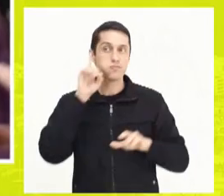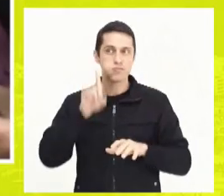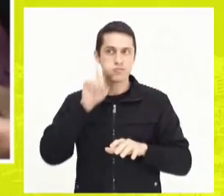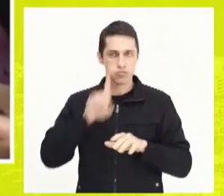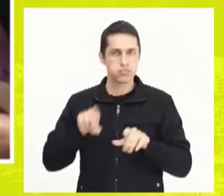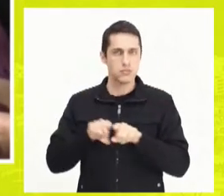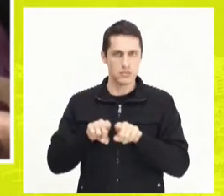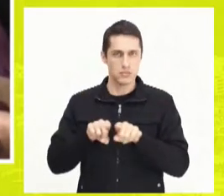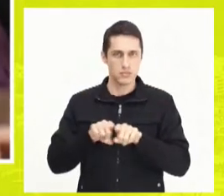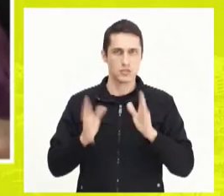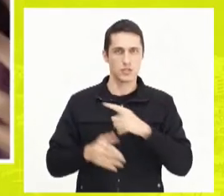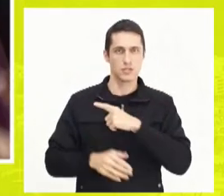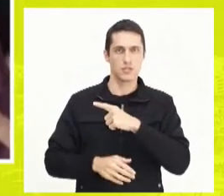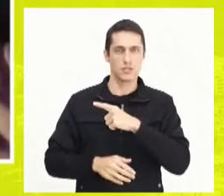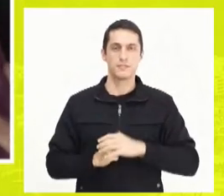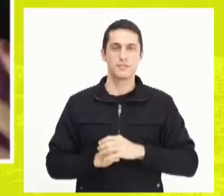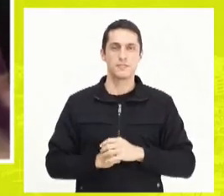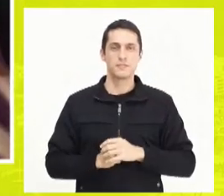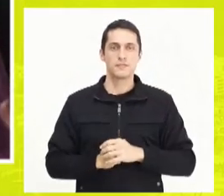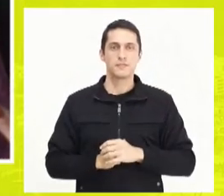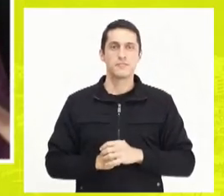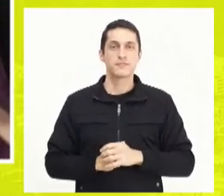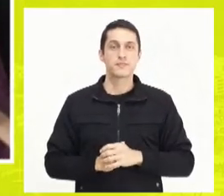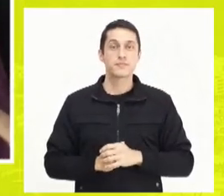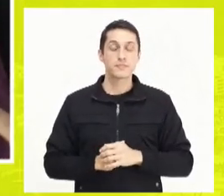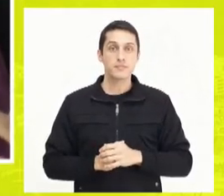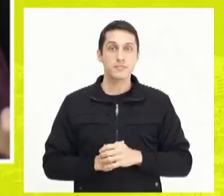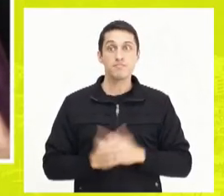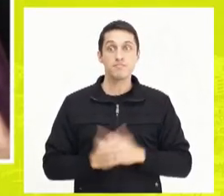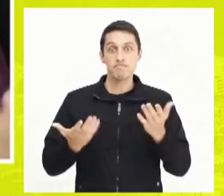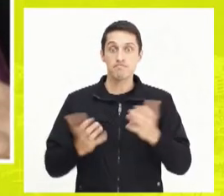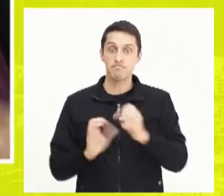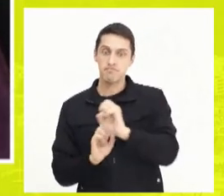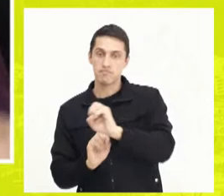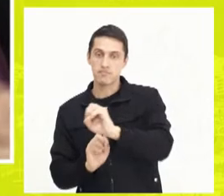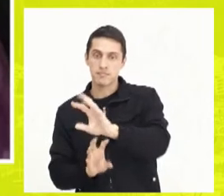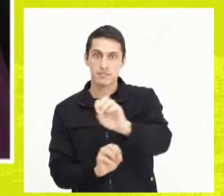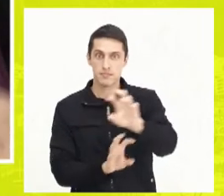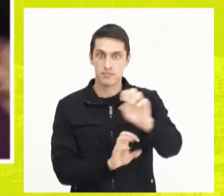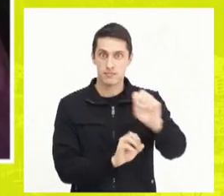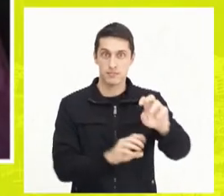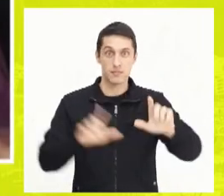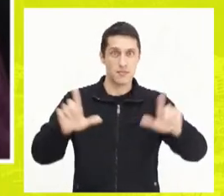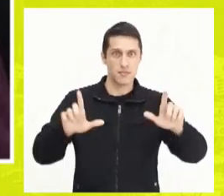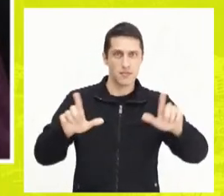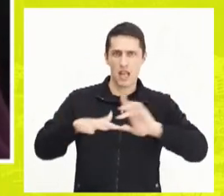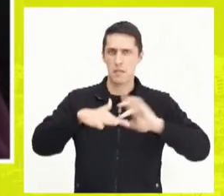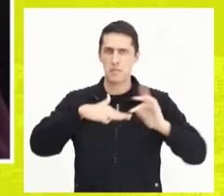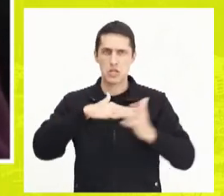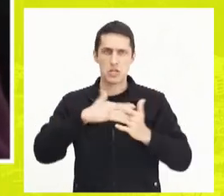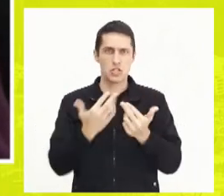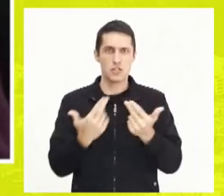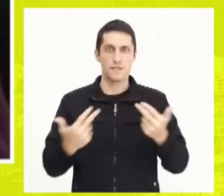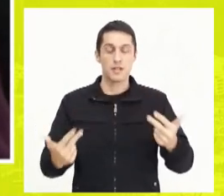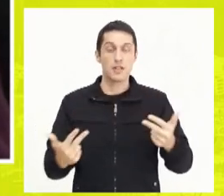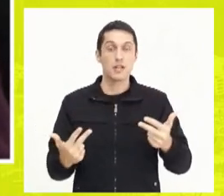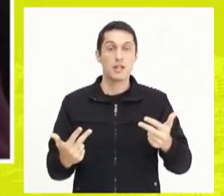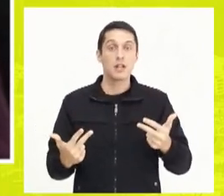they work a lot so the media education